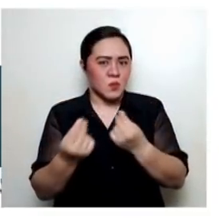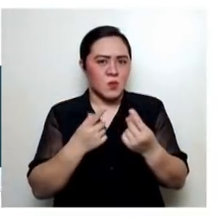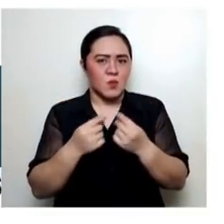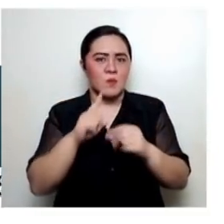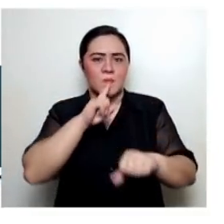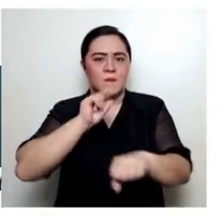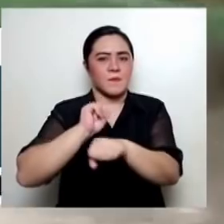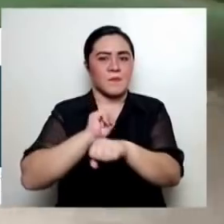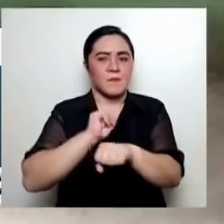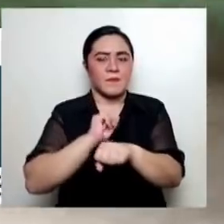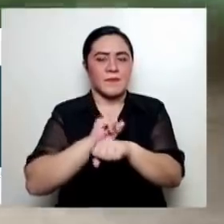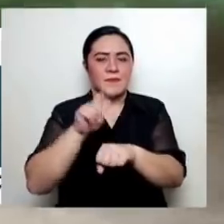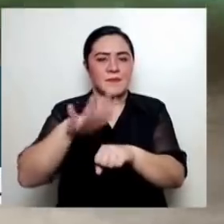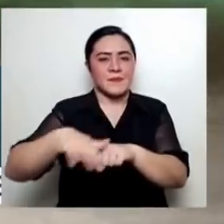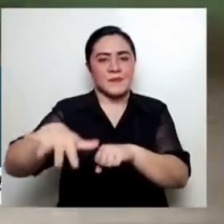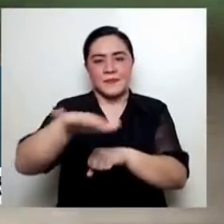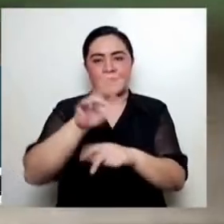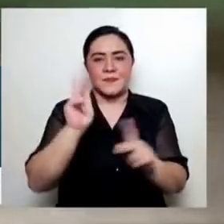stakeholders.